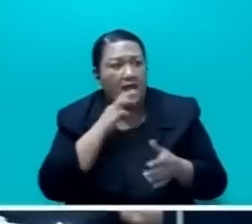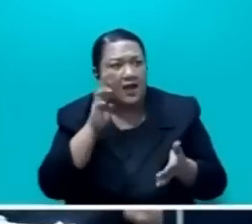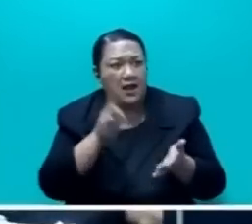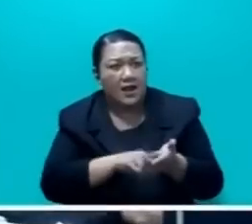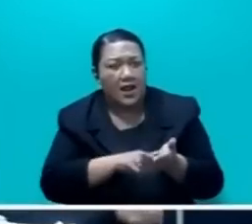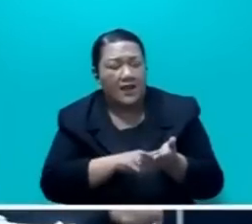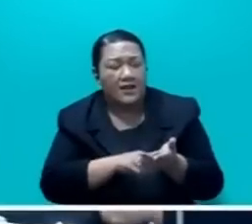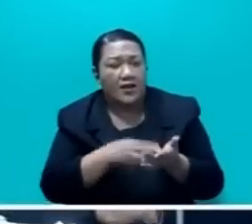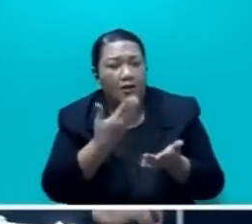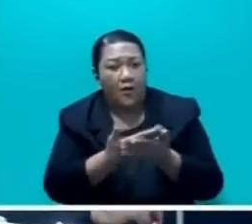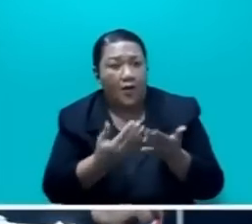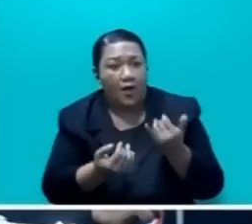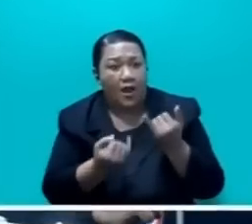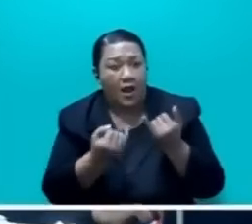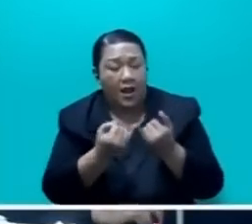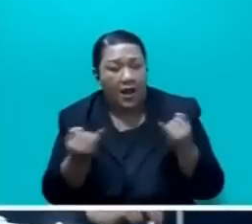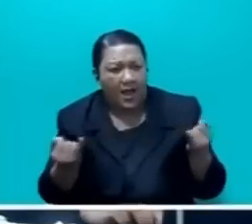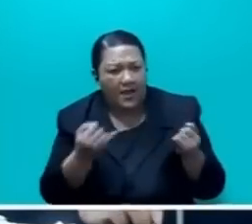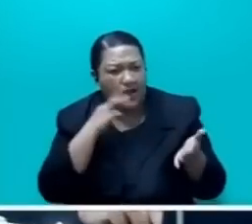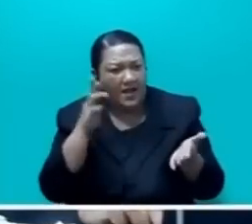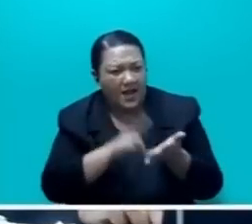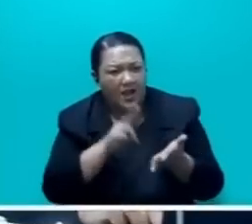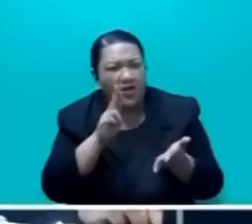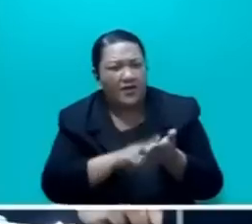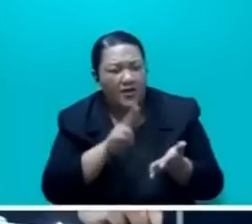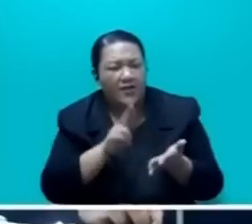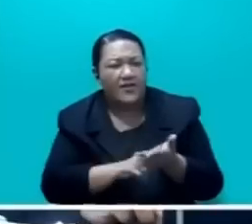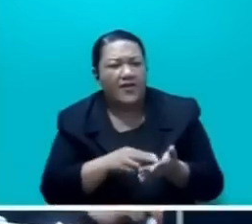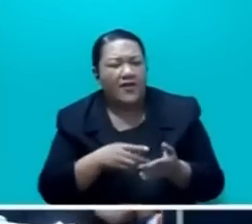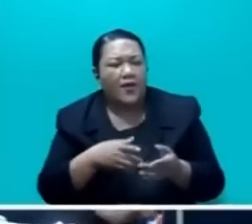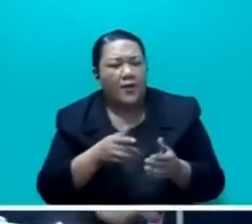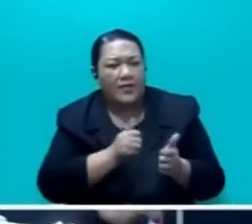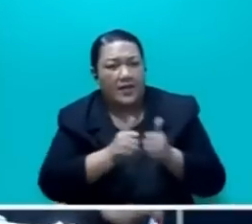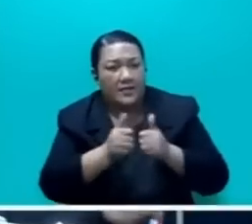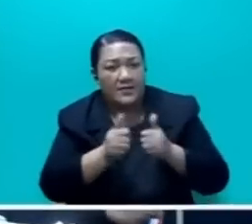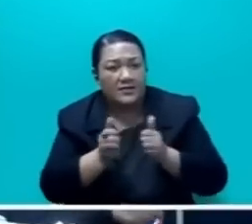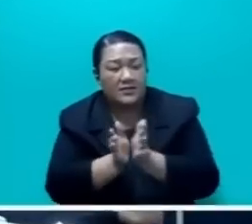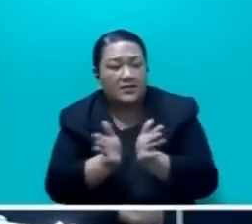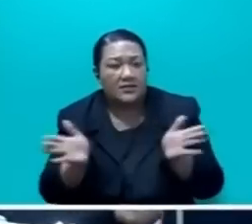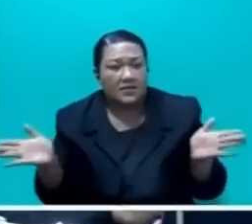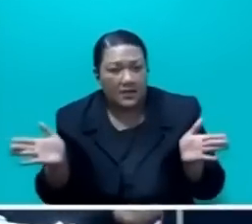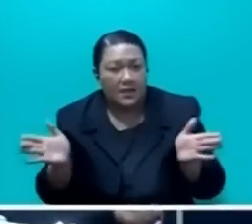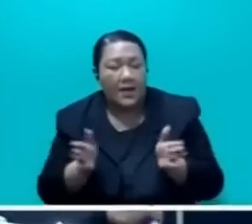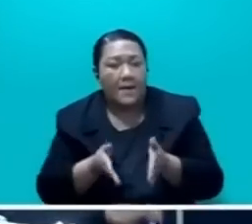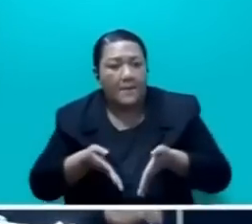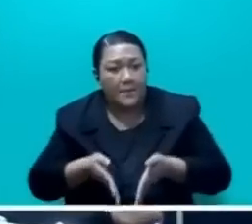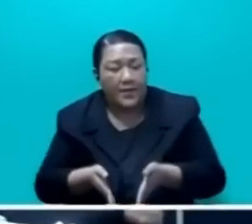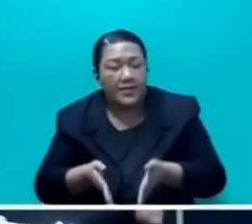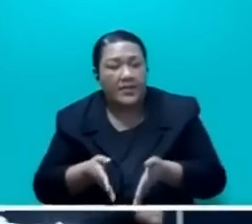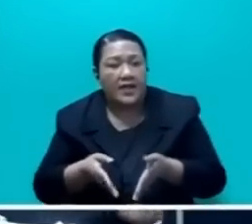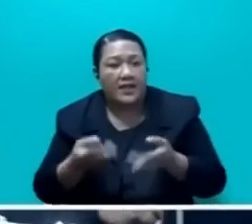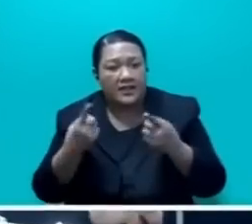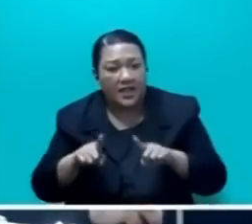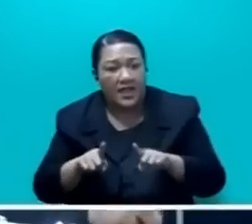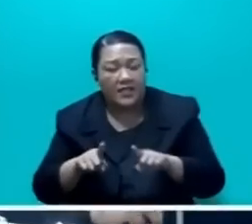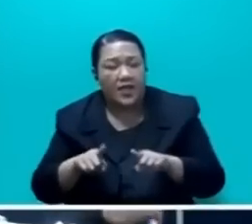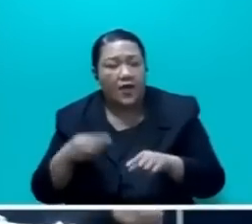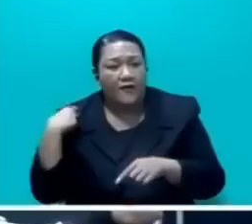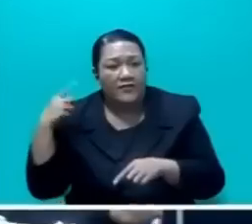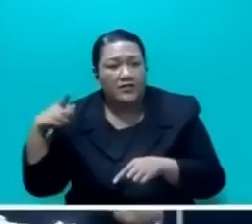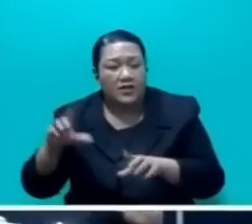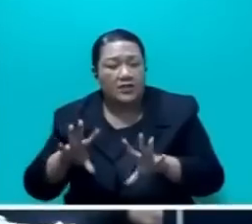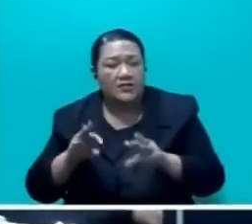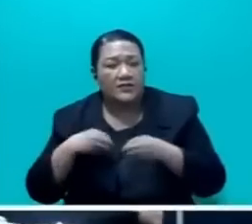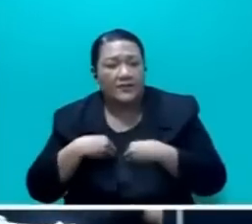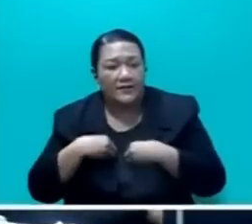been progressed and includes records within the Office of Administrator General, births and deaths, marriage, official receivers, register